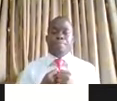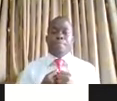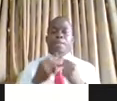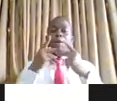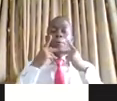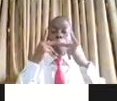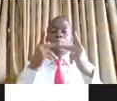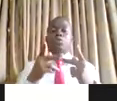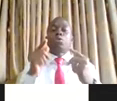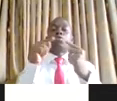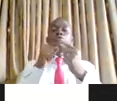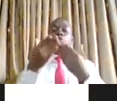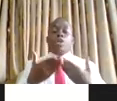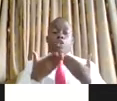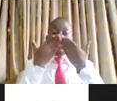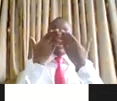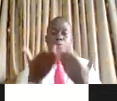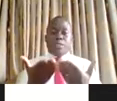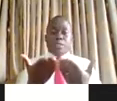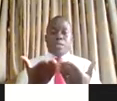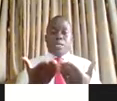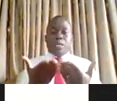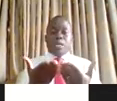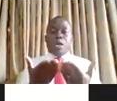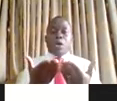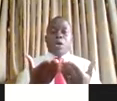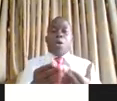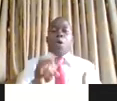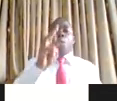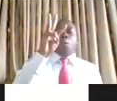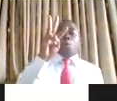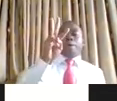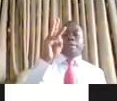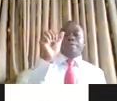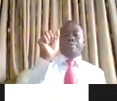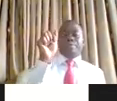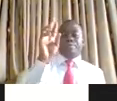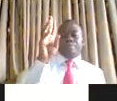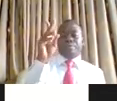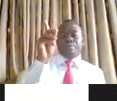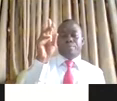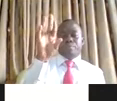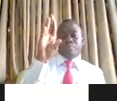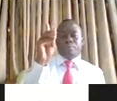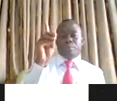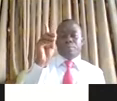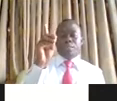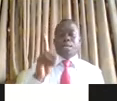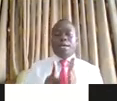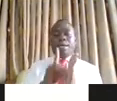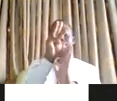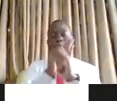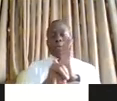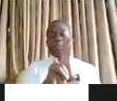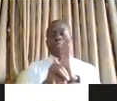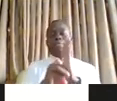proposal to introduce the Ward Development Fund. This one is troublesome, and I